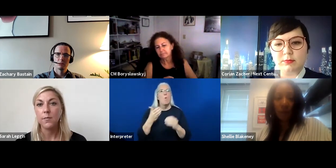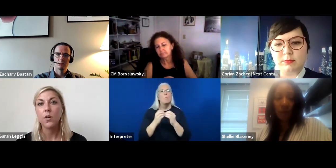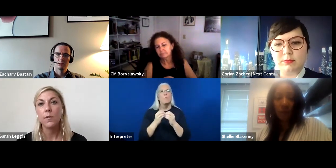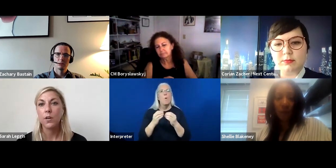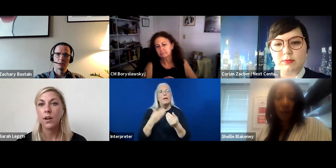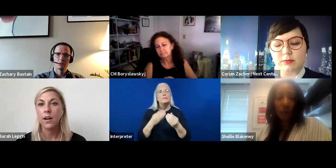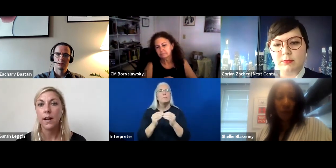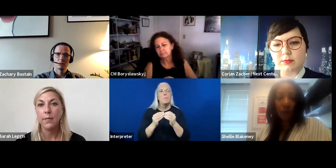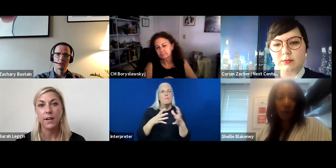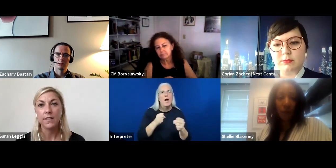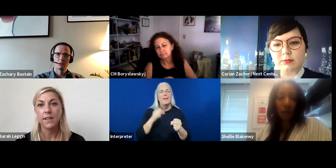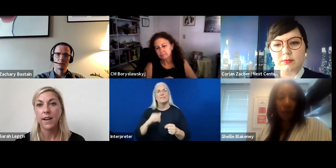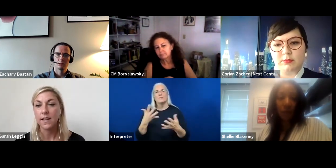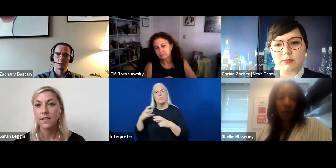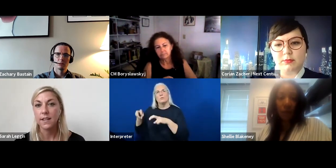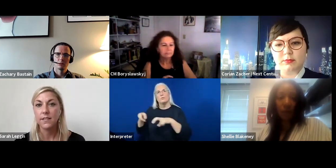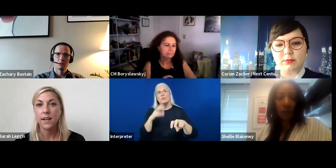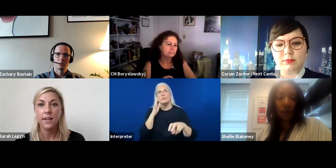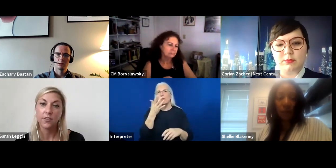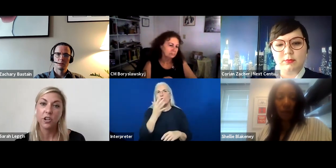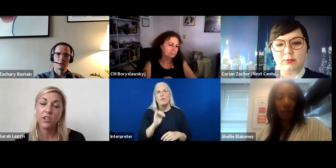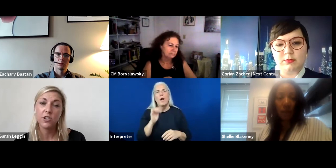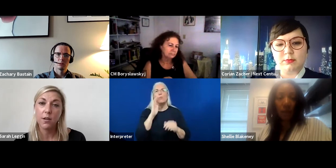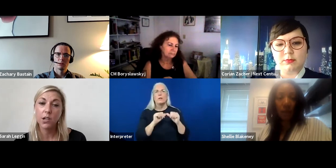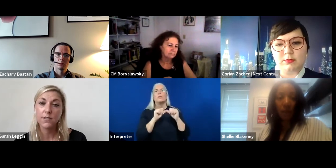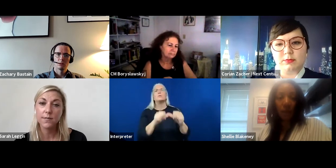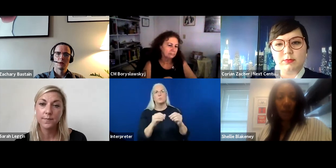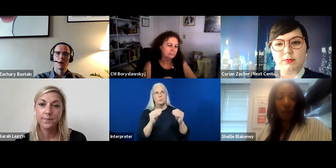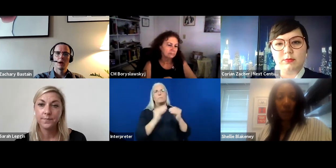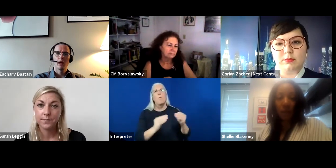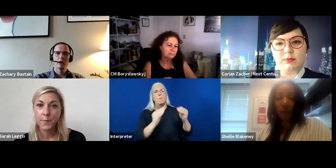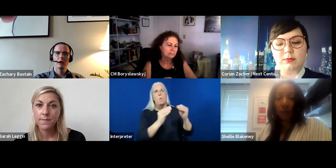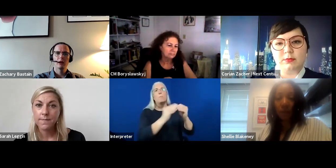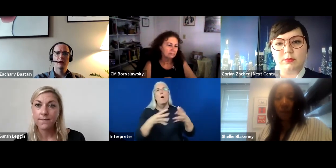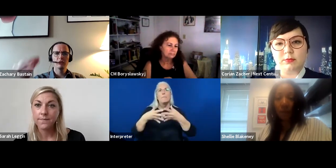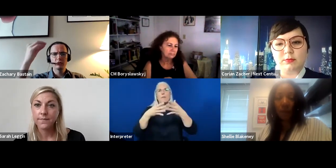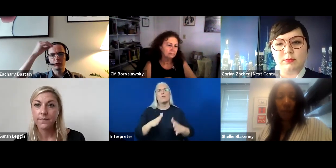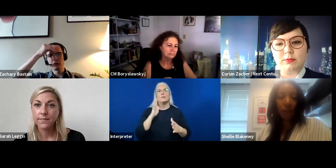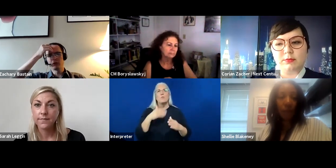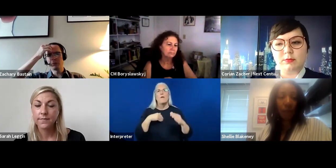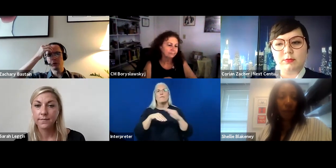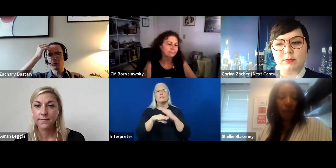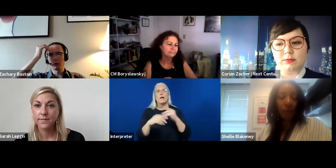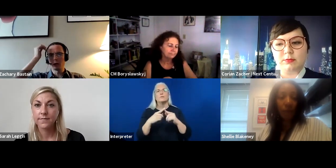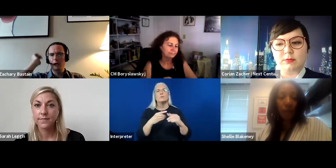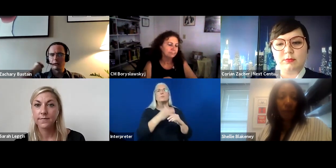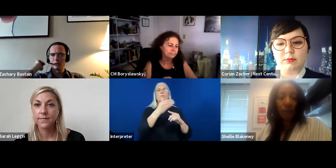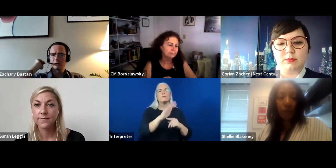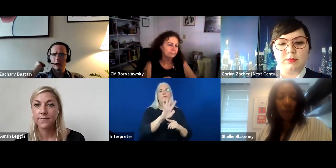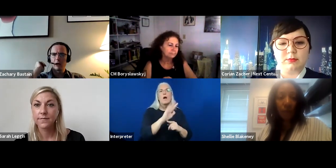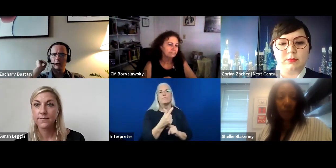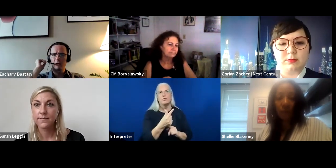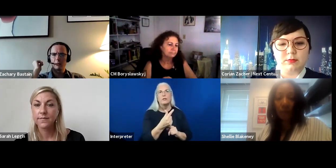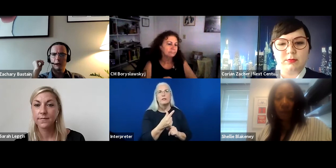continues and more Americans have access to these next generation networks. And I just to jump in real quick, great